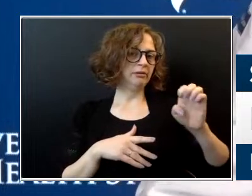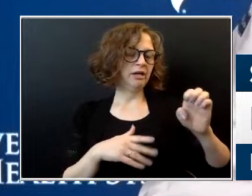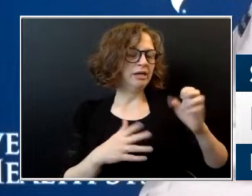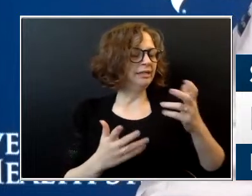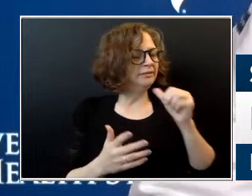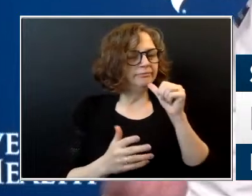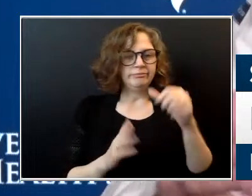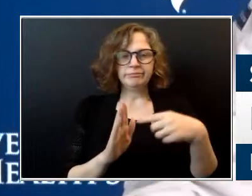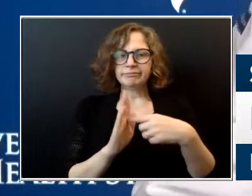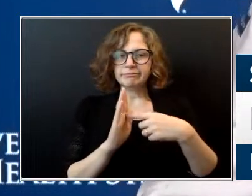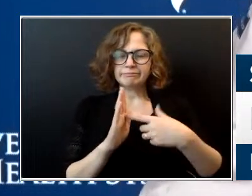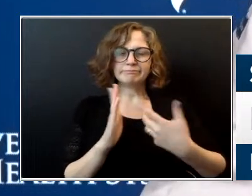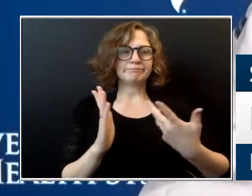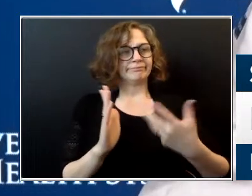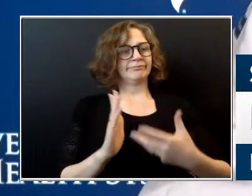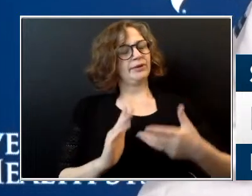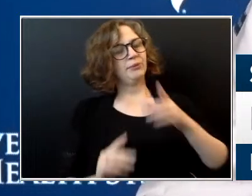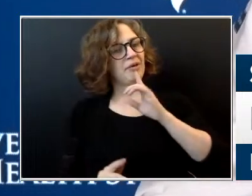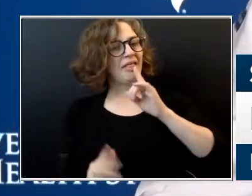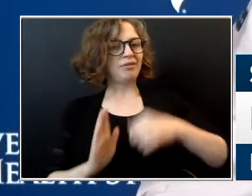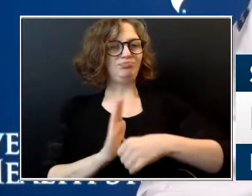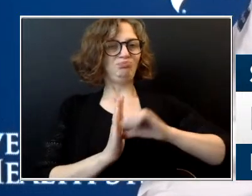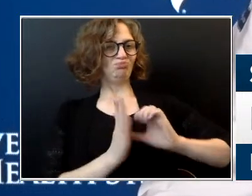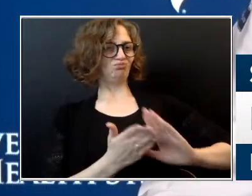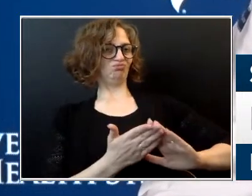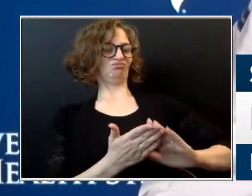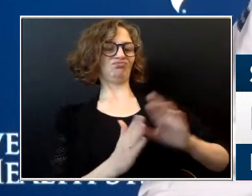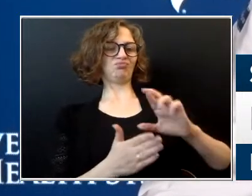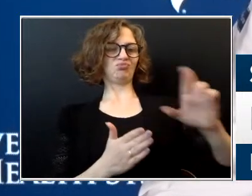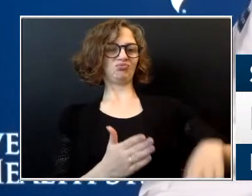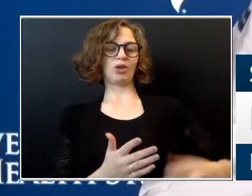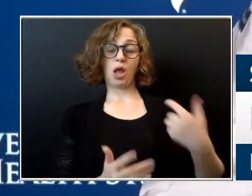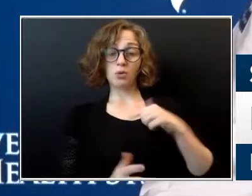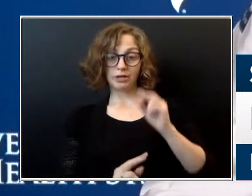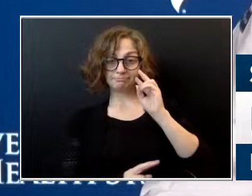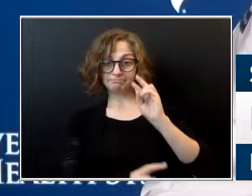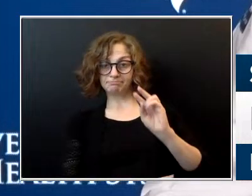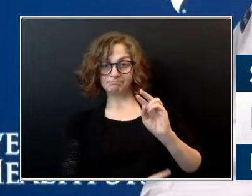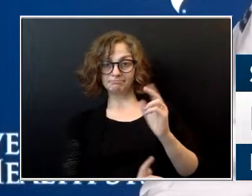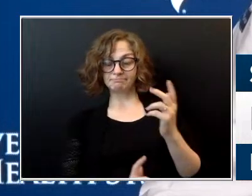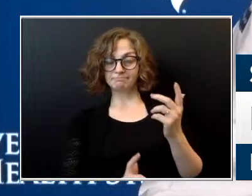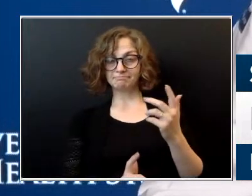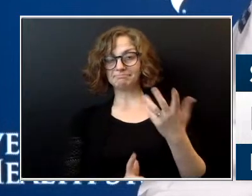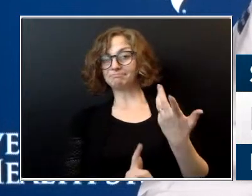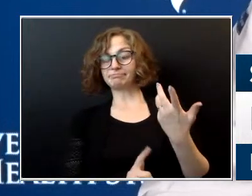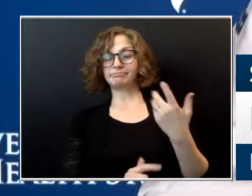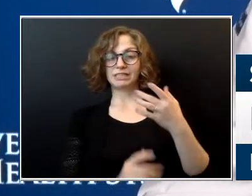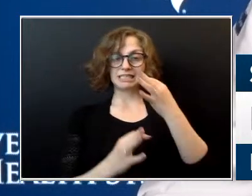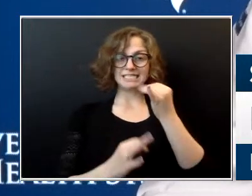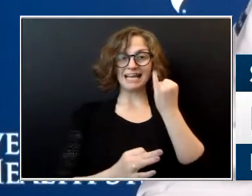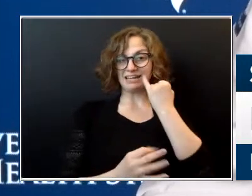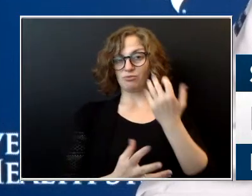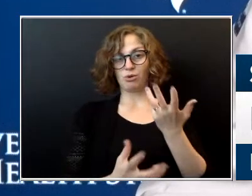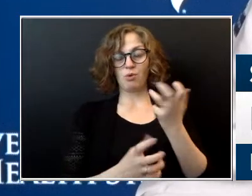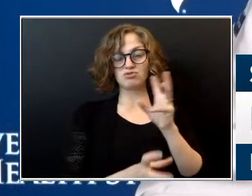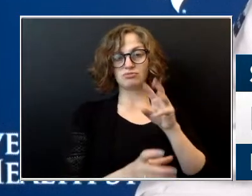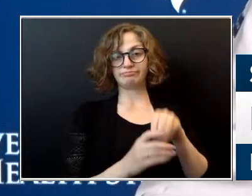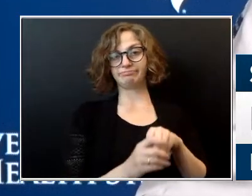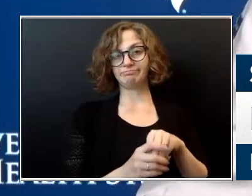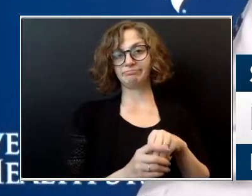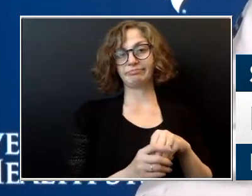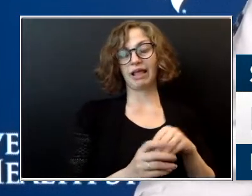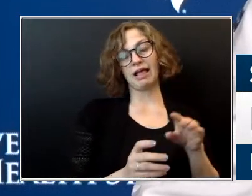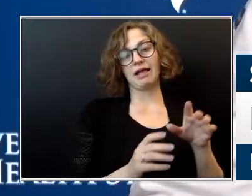we get offers about opening these clinical trials, and the response rate was single agent 8%. That was not really an